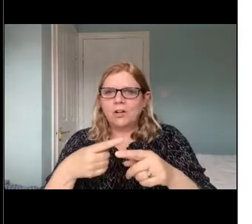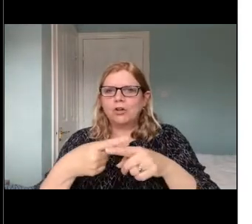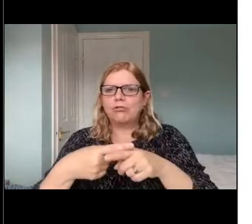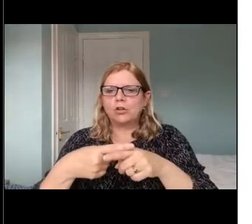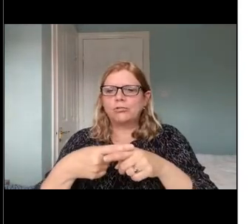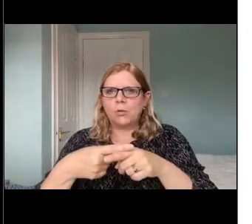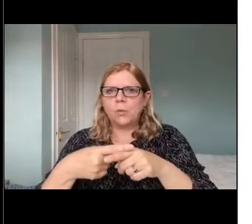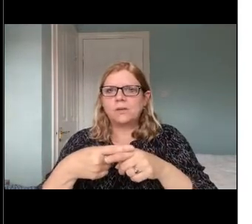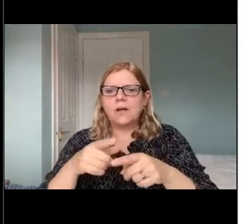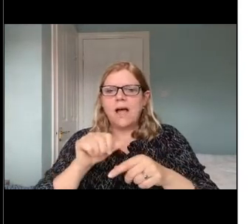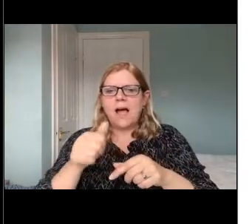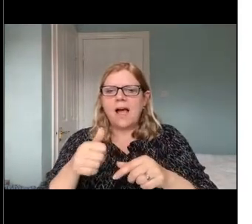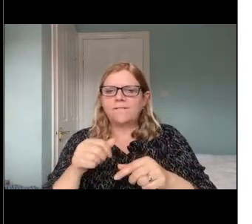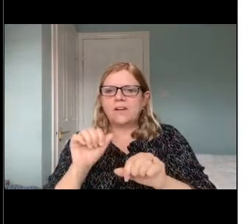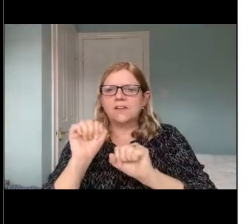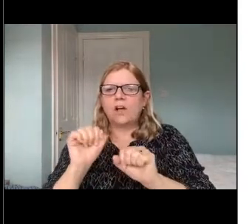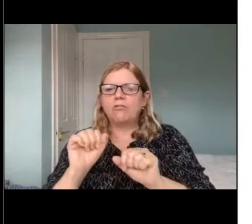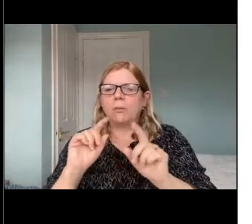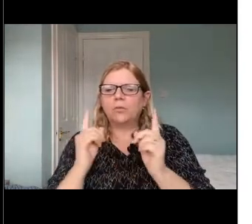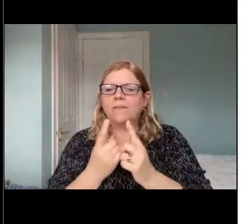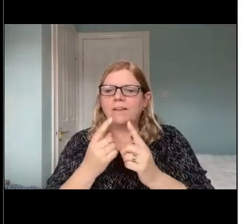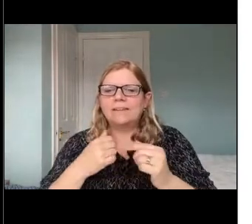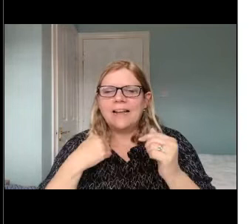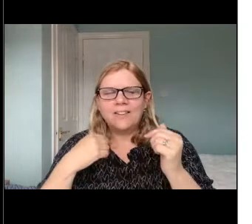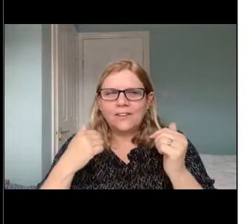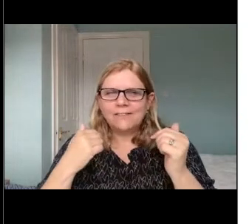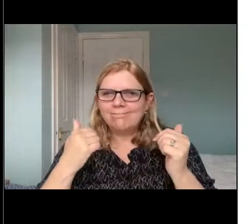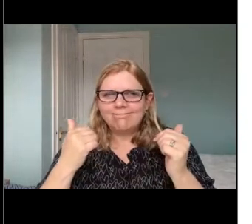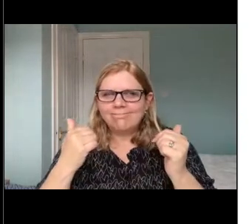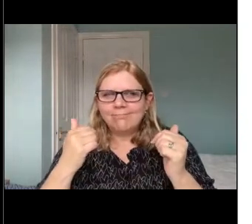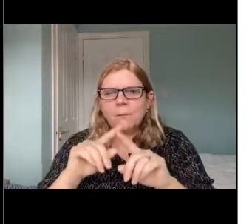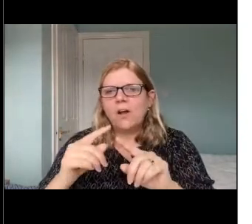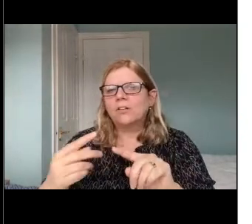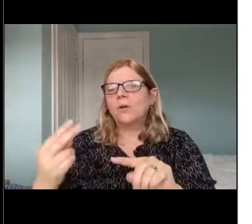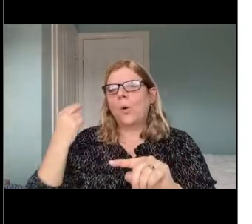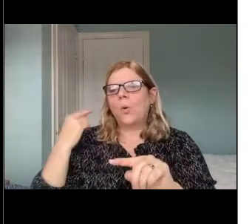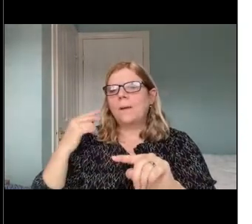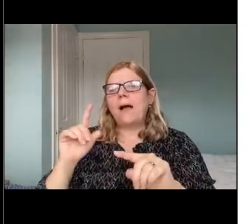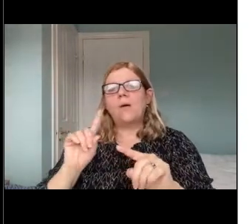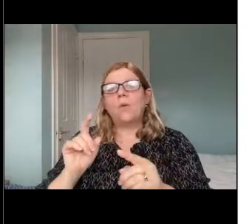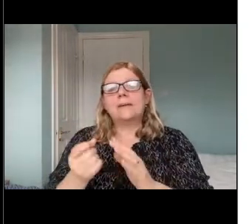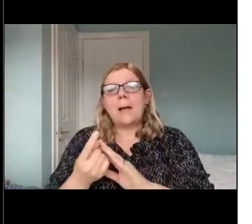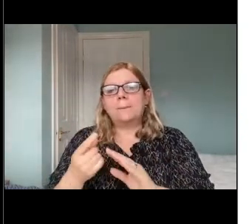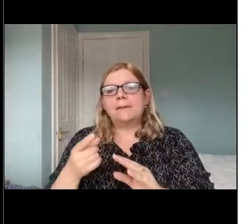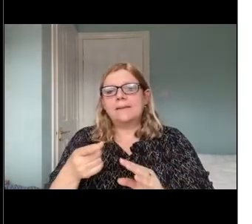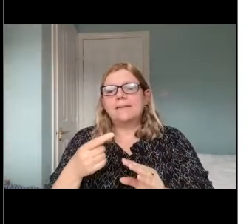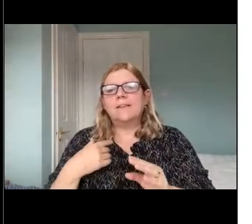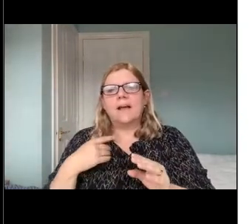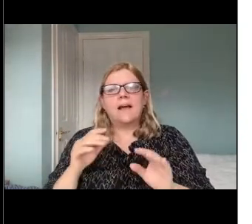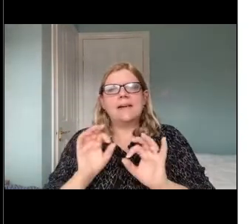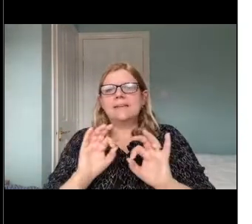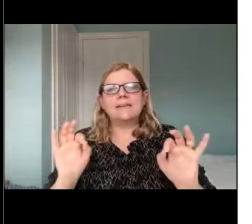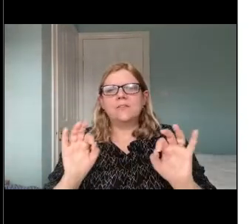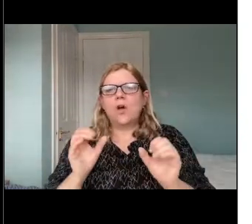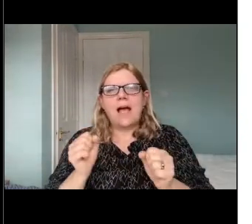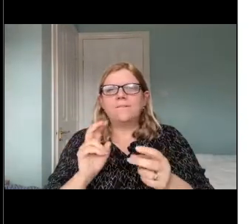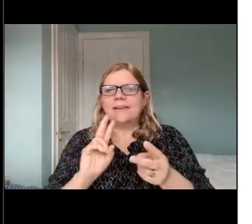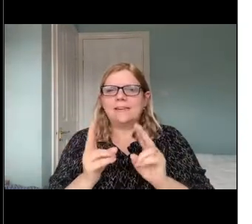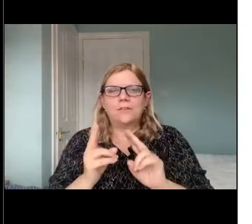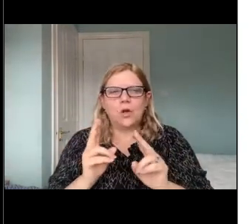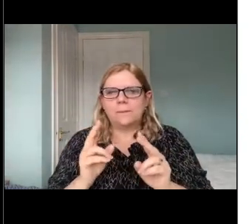all that time, I encountered a variety of barriers. And going to Durham University, I had some